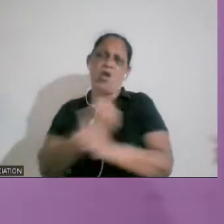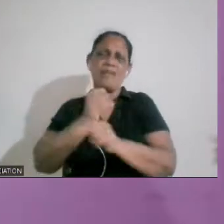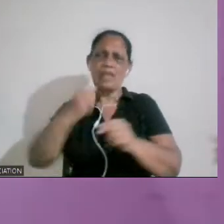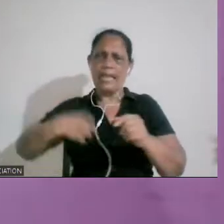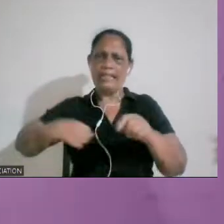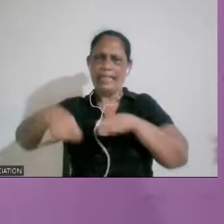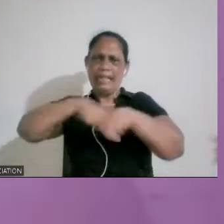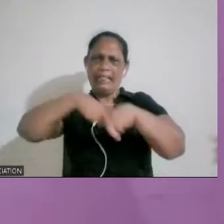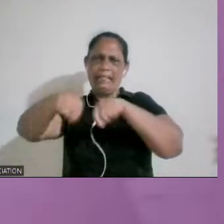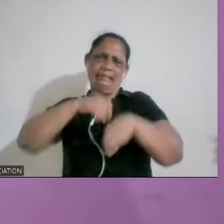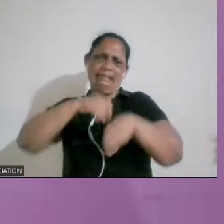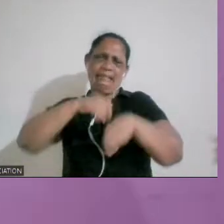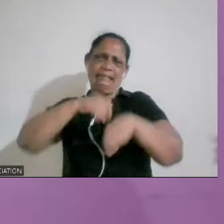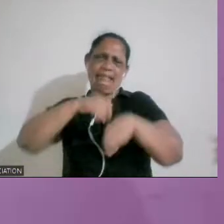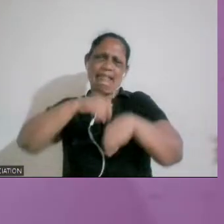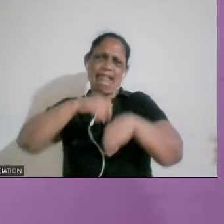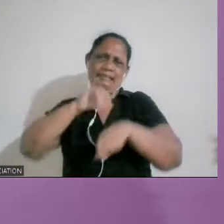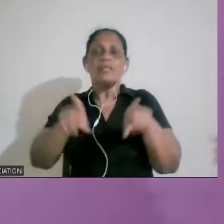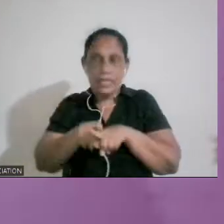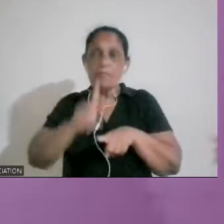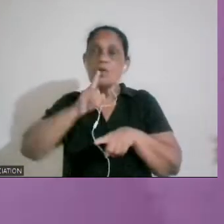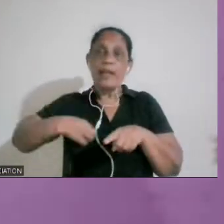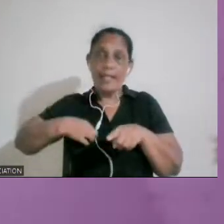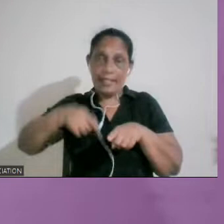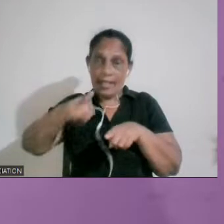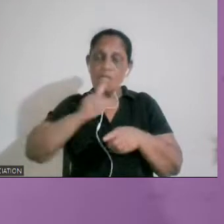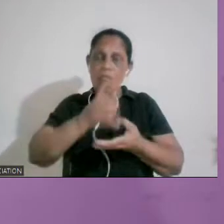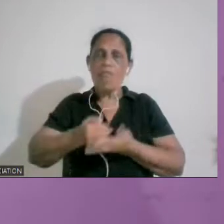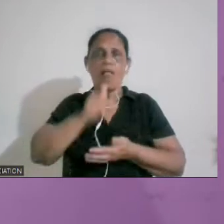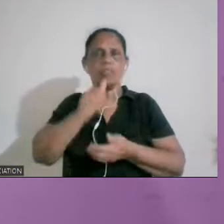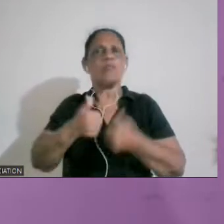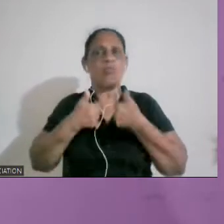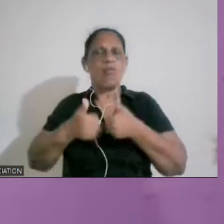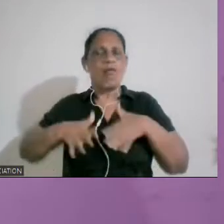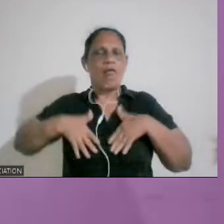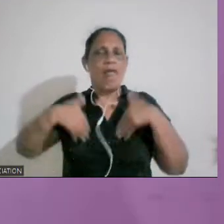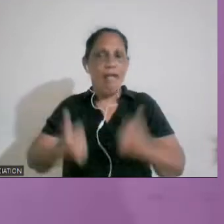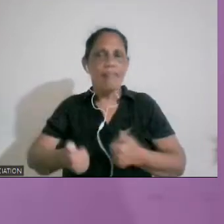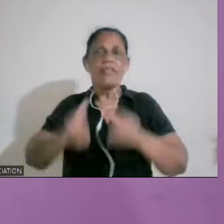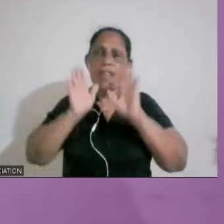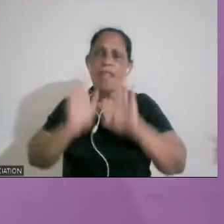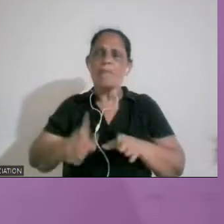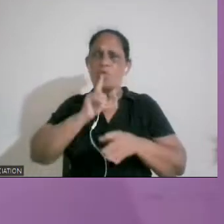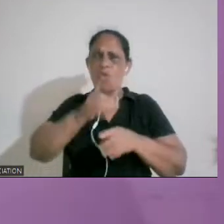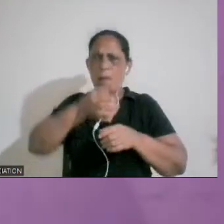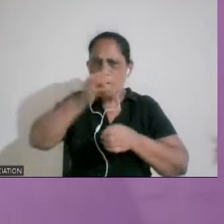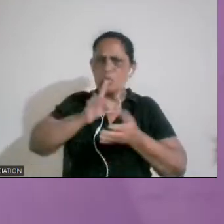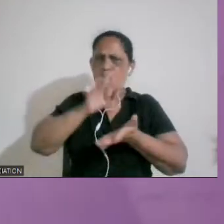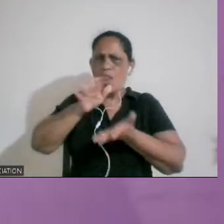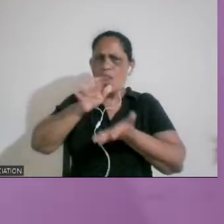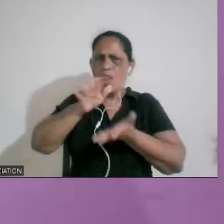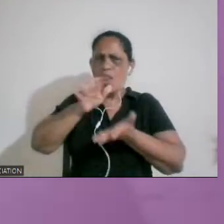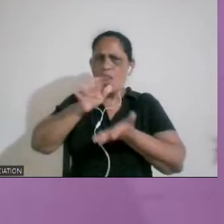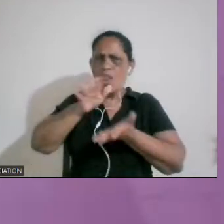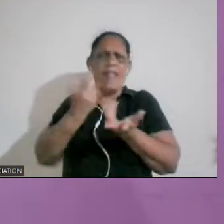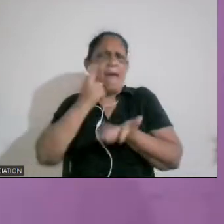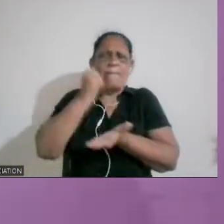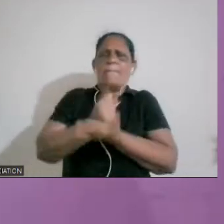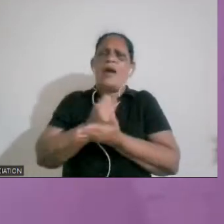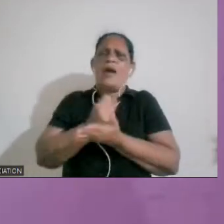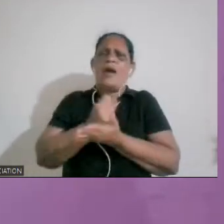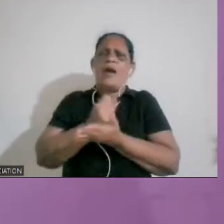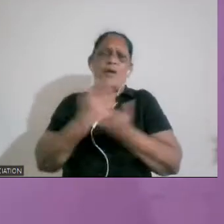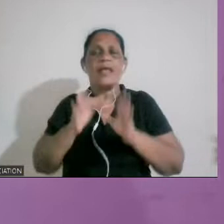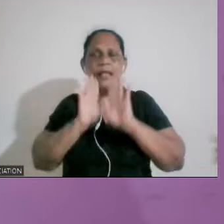who use cloth should know how to correctly wash it, dry it, and store it, because if you do this incorrectly, it can lead